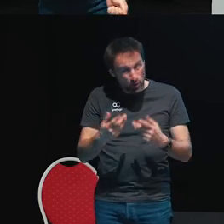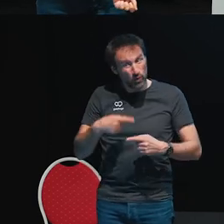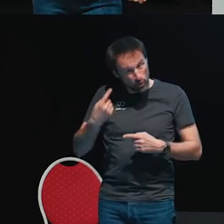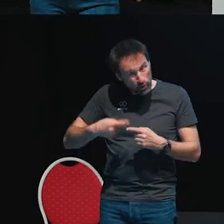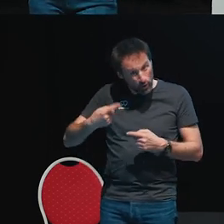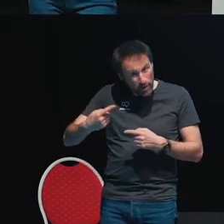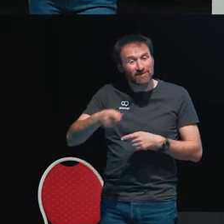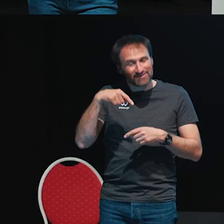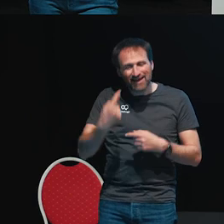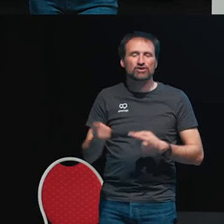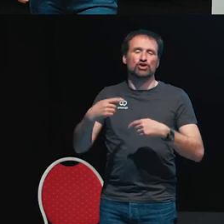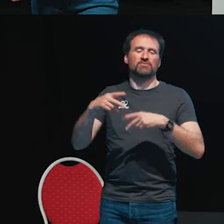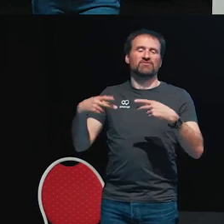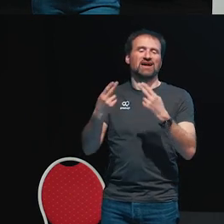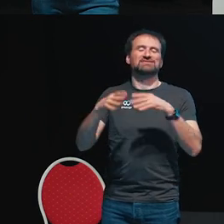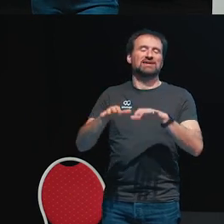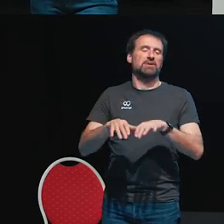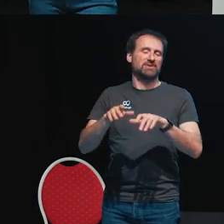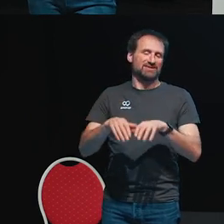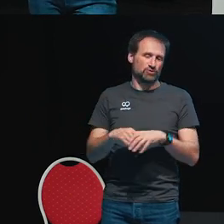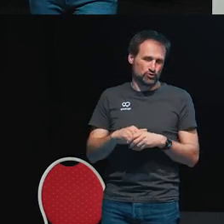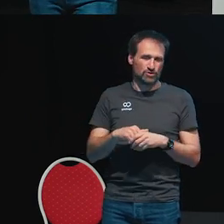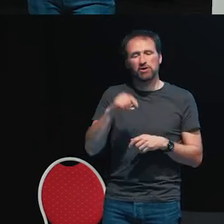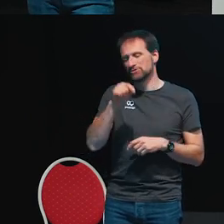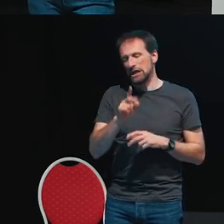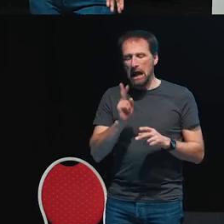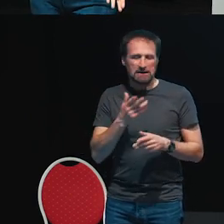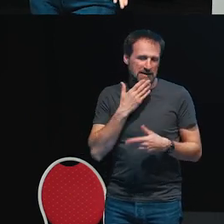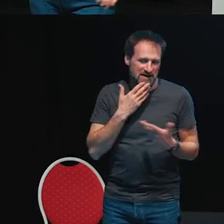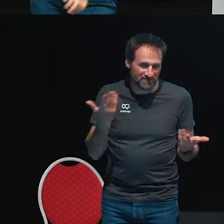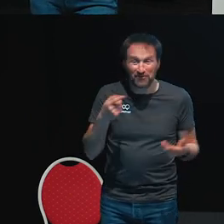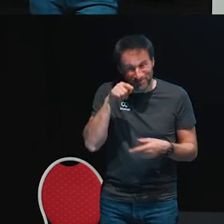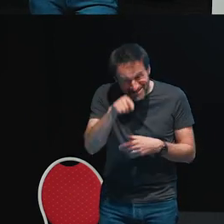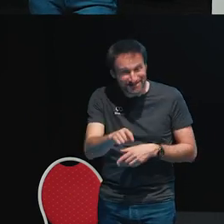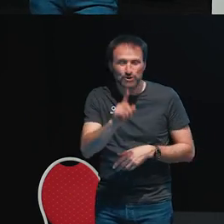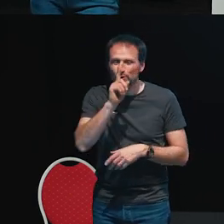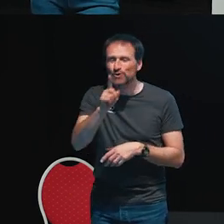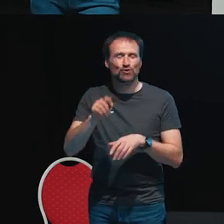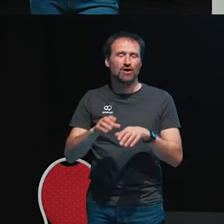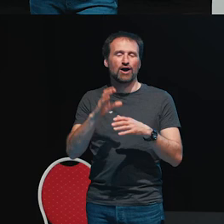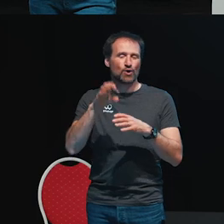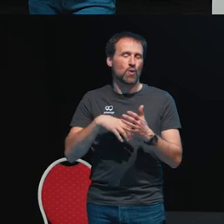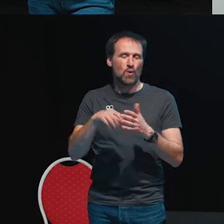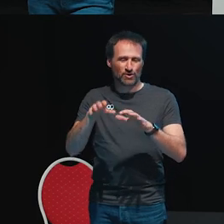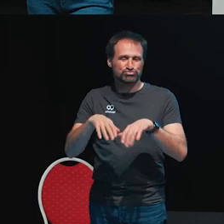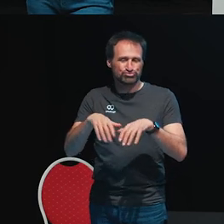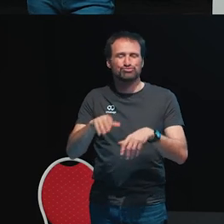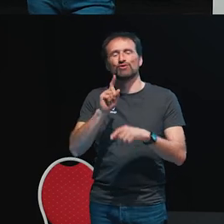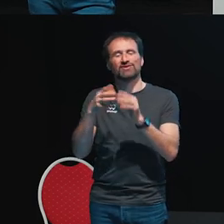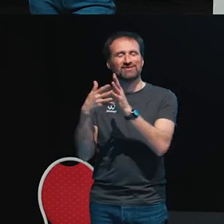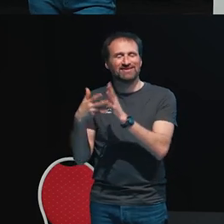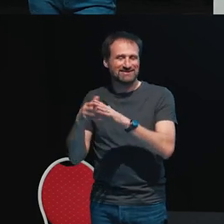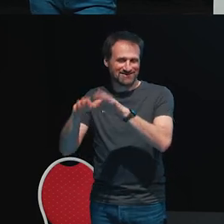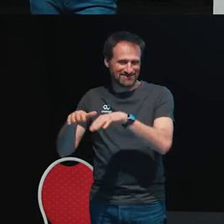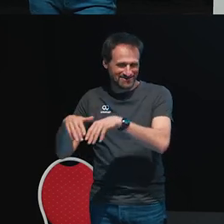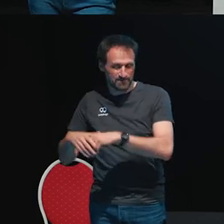implementation phase. And this one is quite simple. It's just a matter of writing code and writing tests. So in web platform has